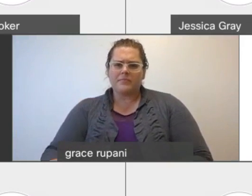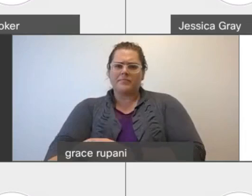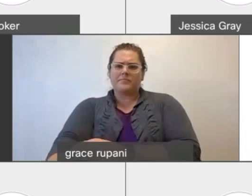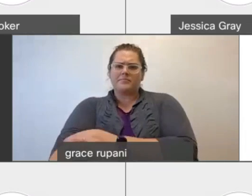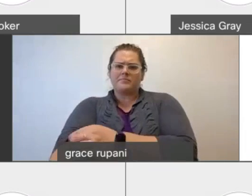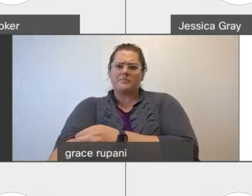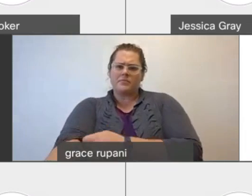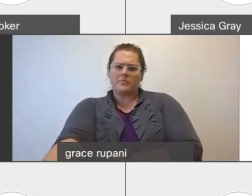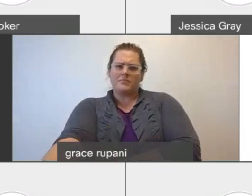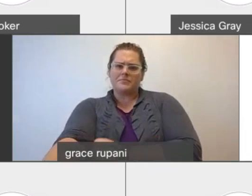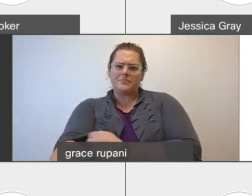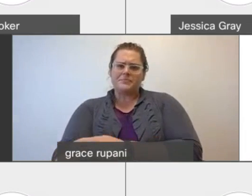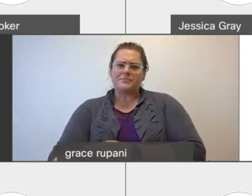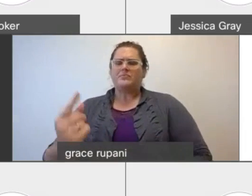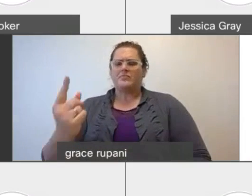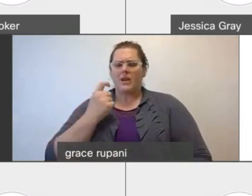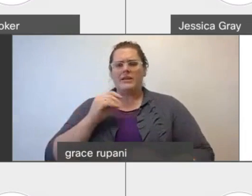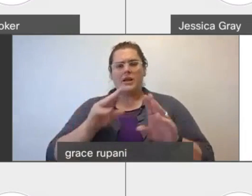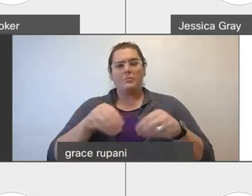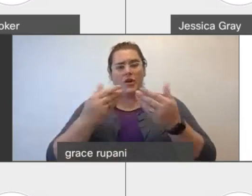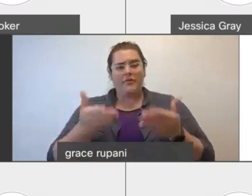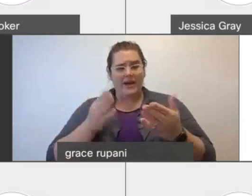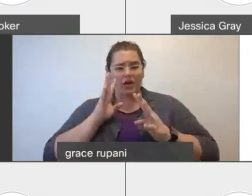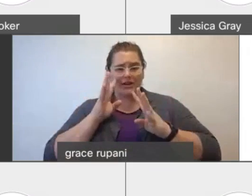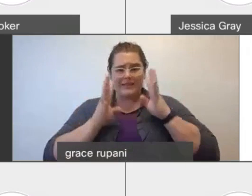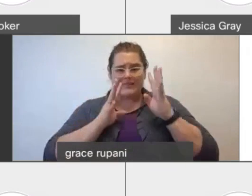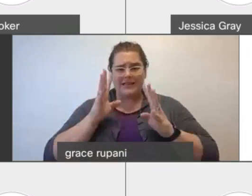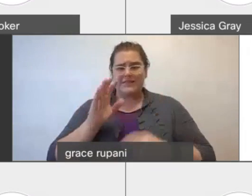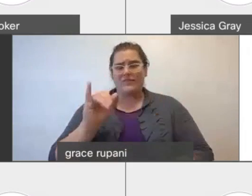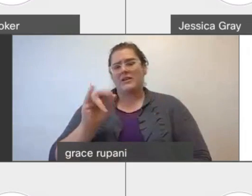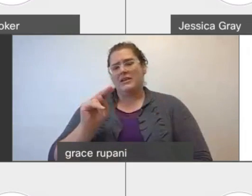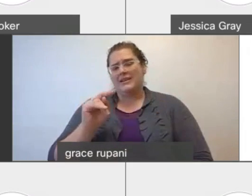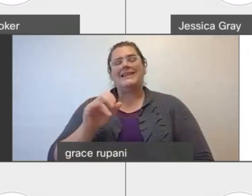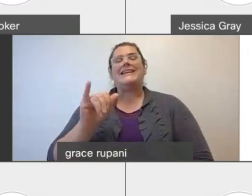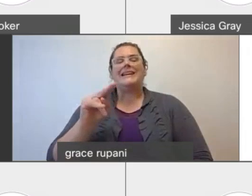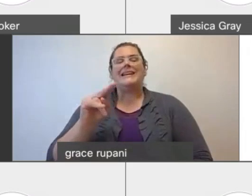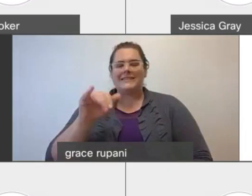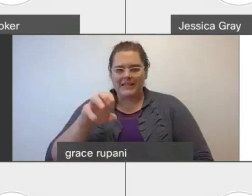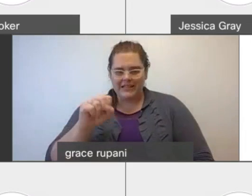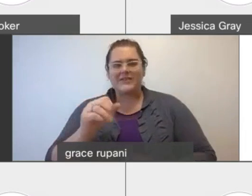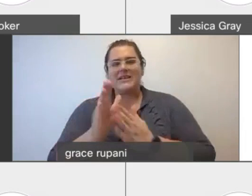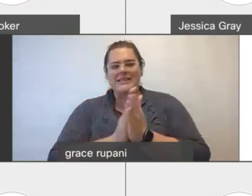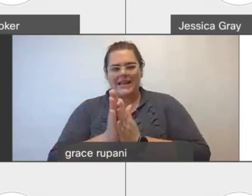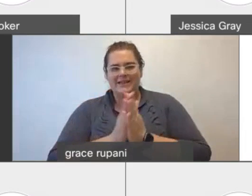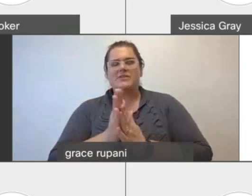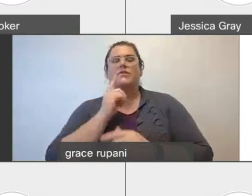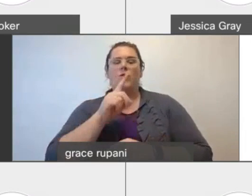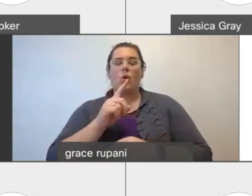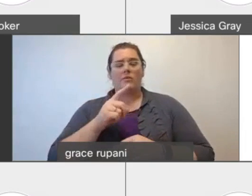Have we thought of provider incentives for developing creativity in service delivery?